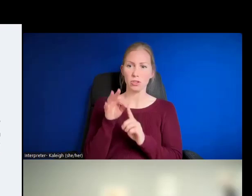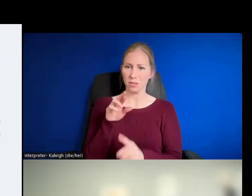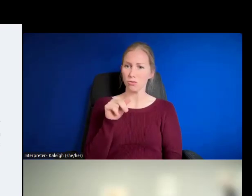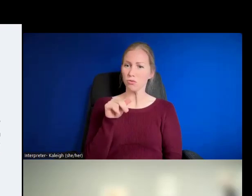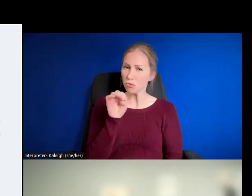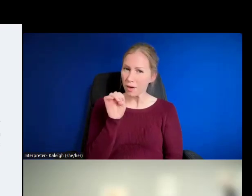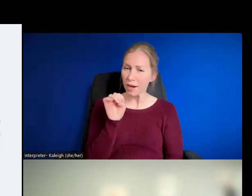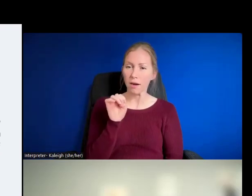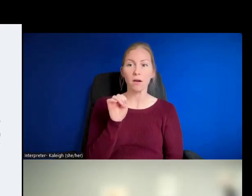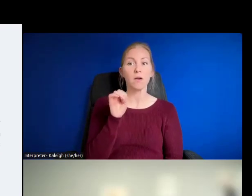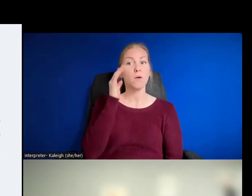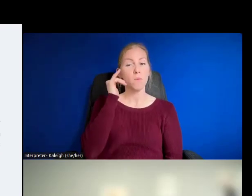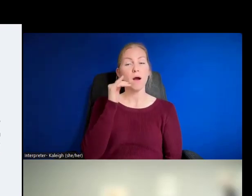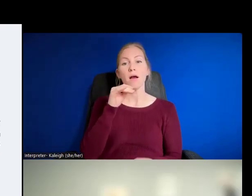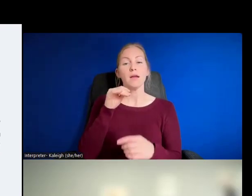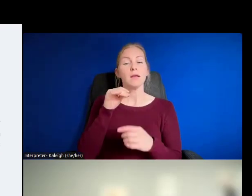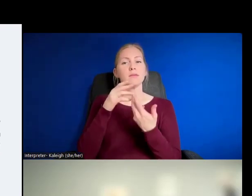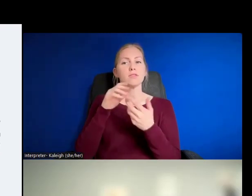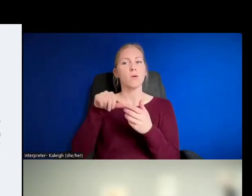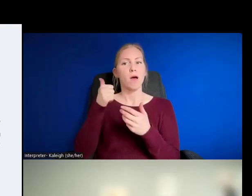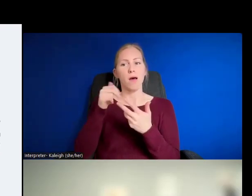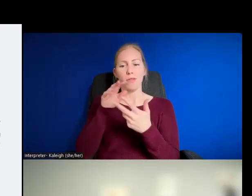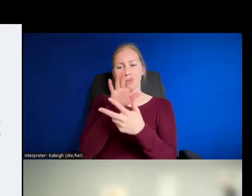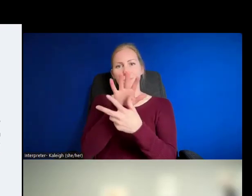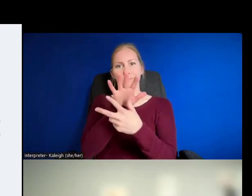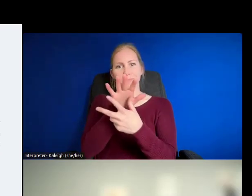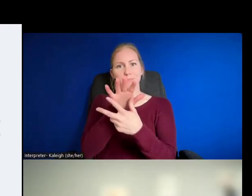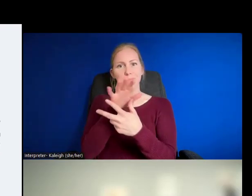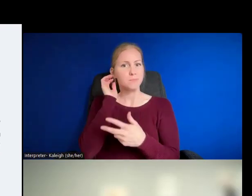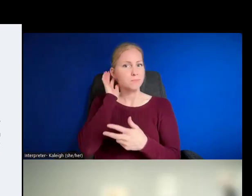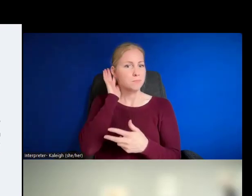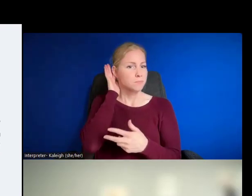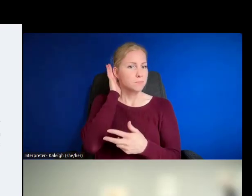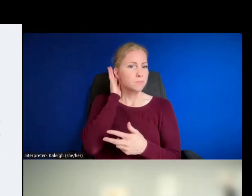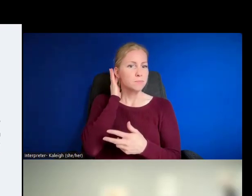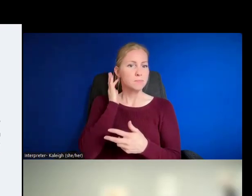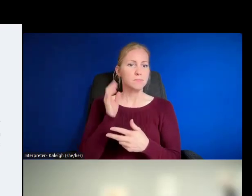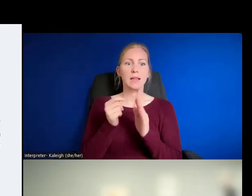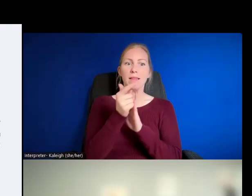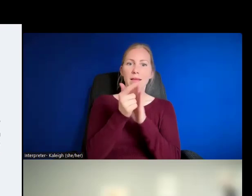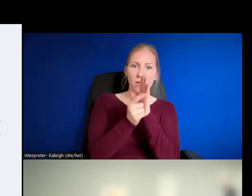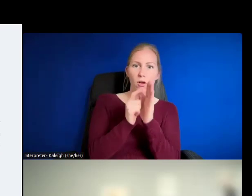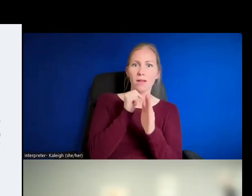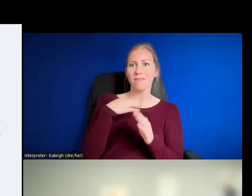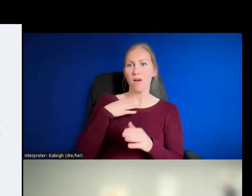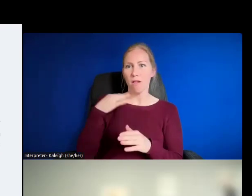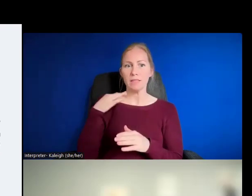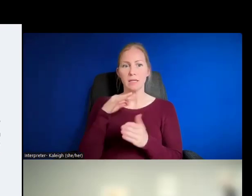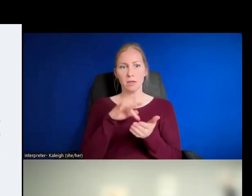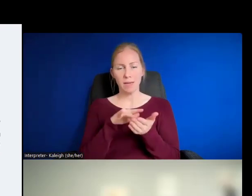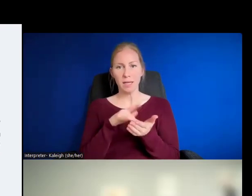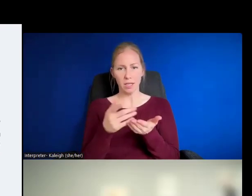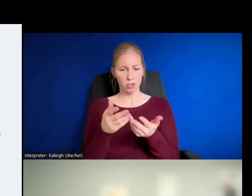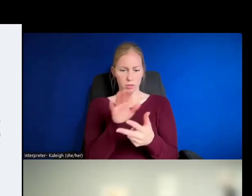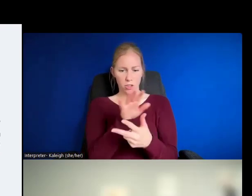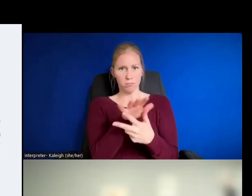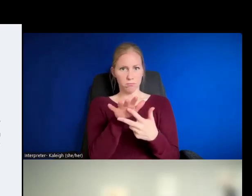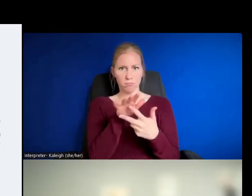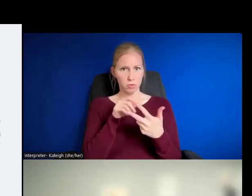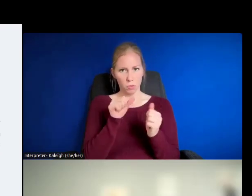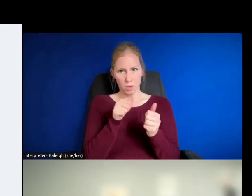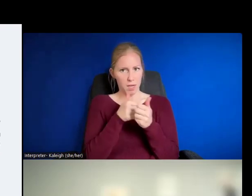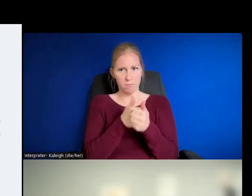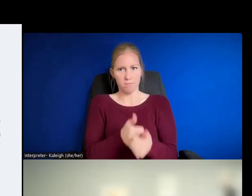the other two forms of legal involuntary medication exist. The